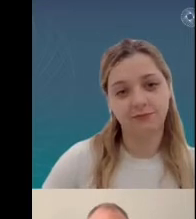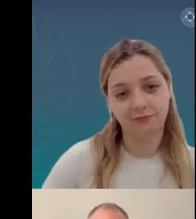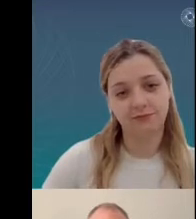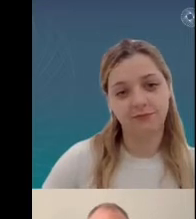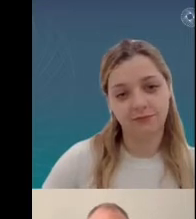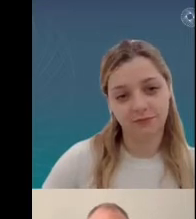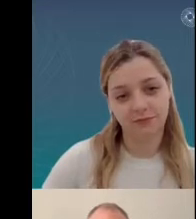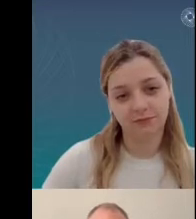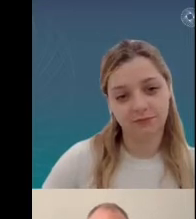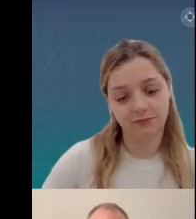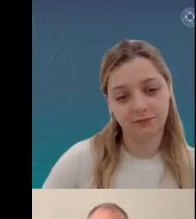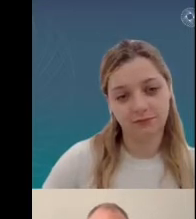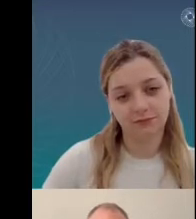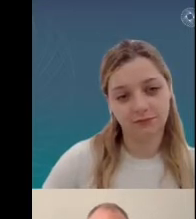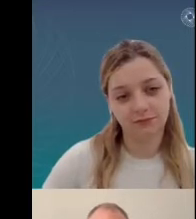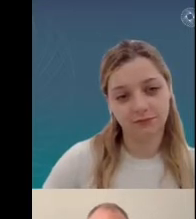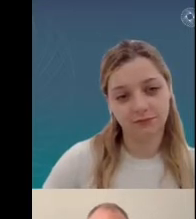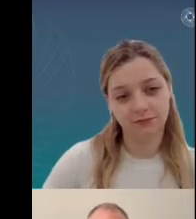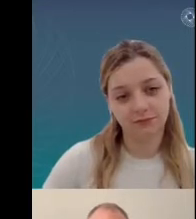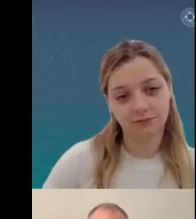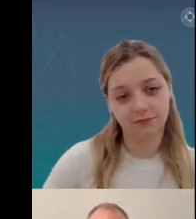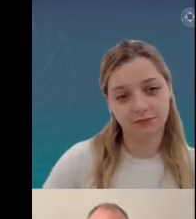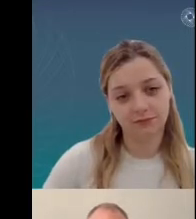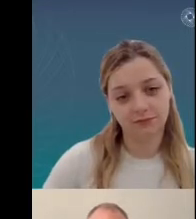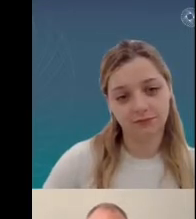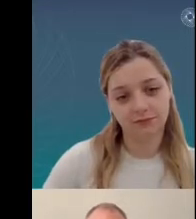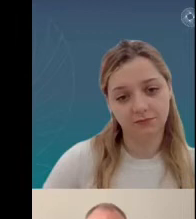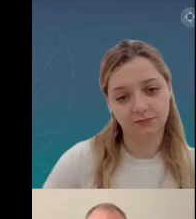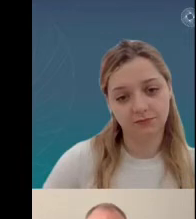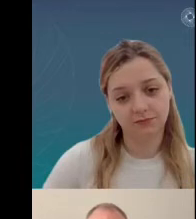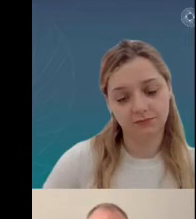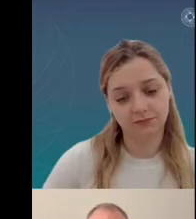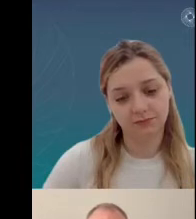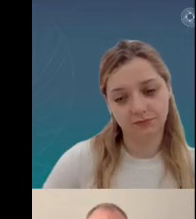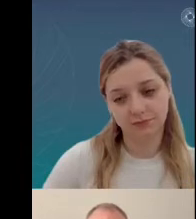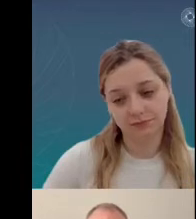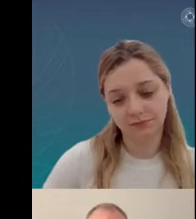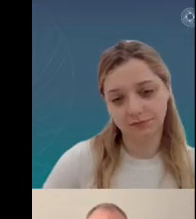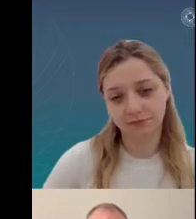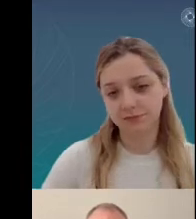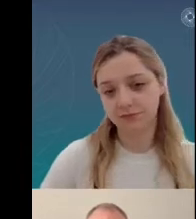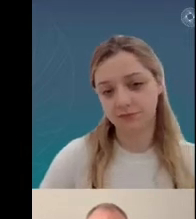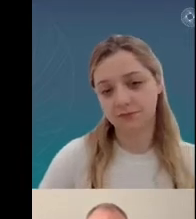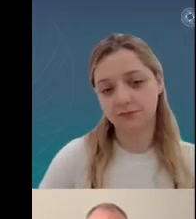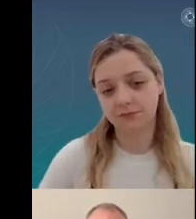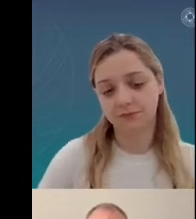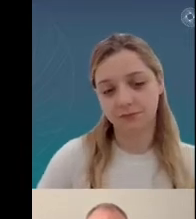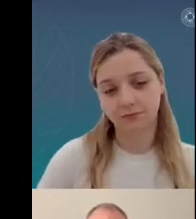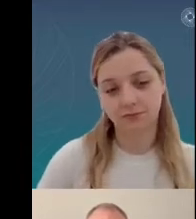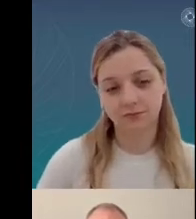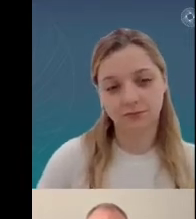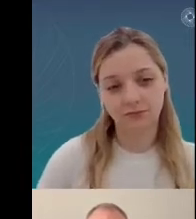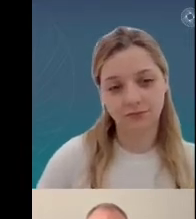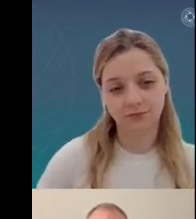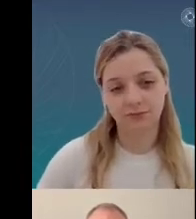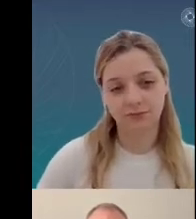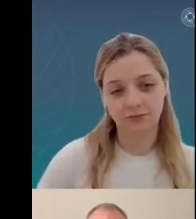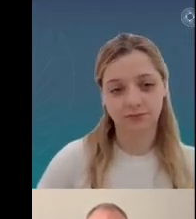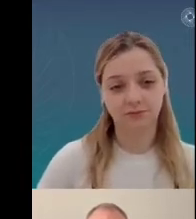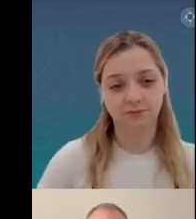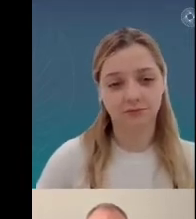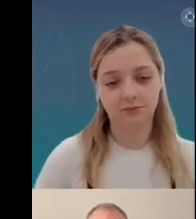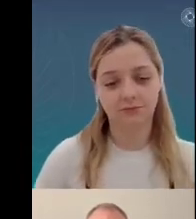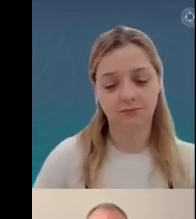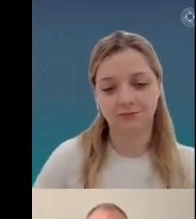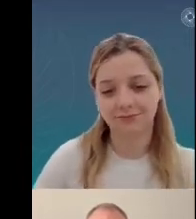careers they might want to dive into. From the strategic report, it's clear to see that QQI have a strong commitment to providing